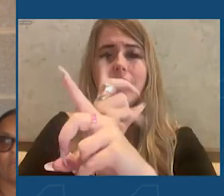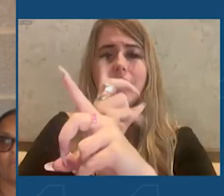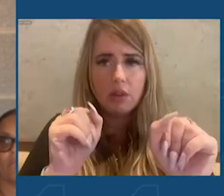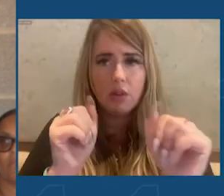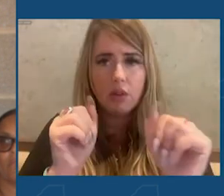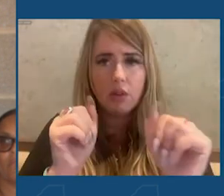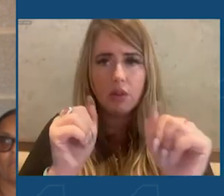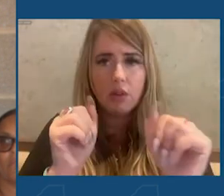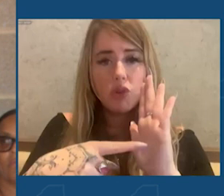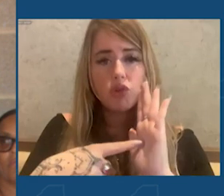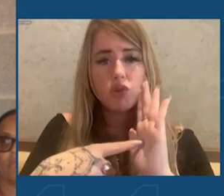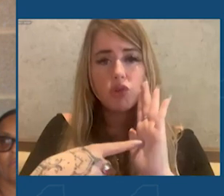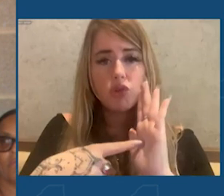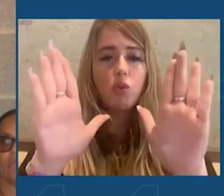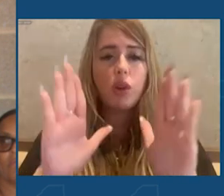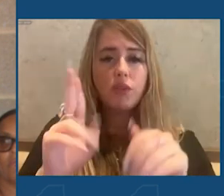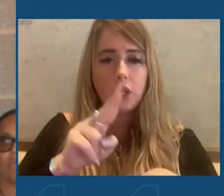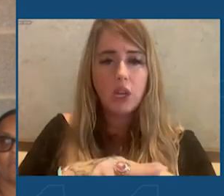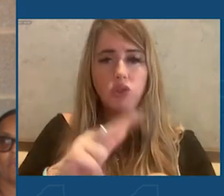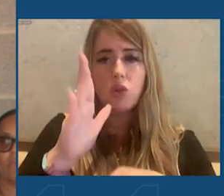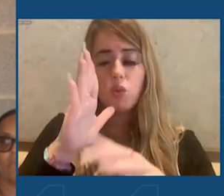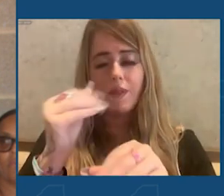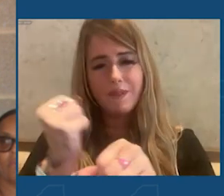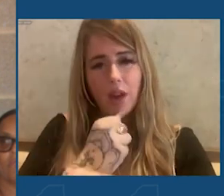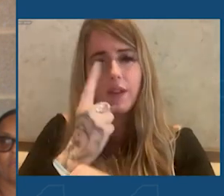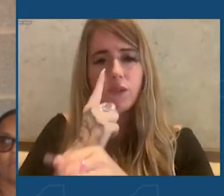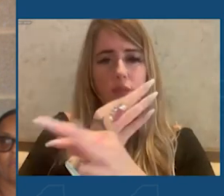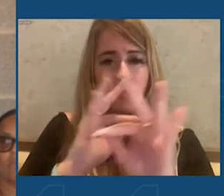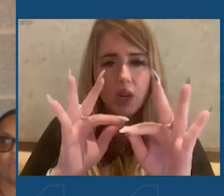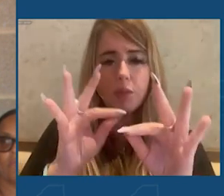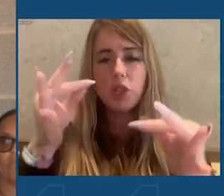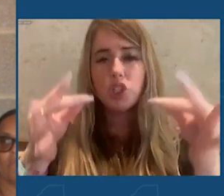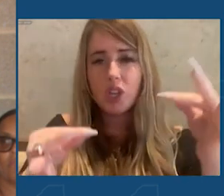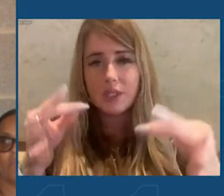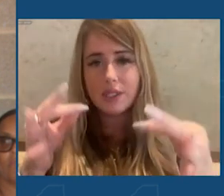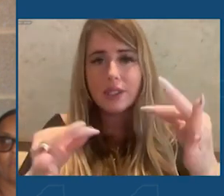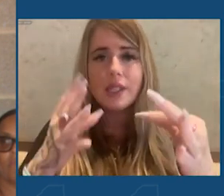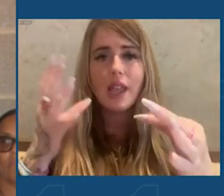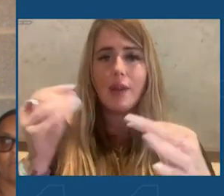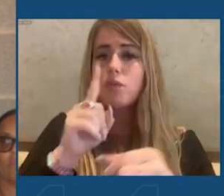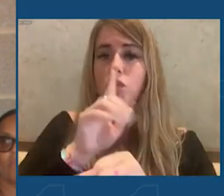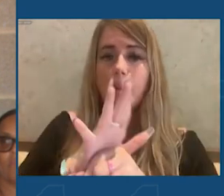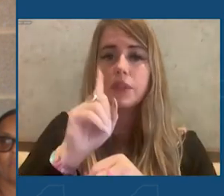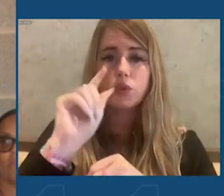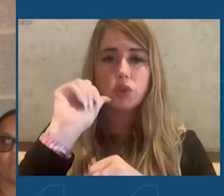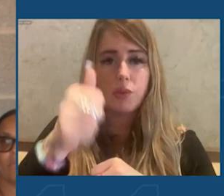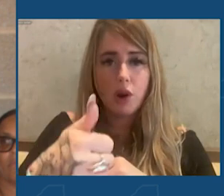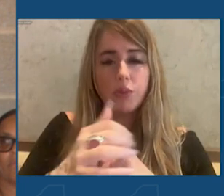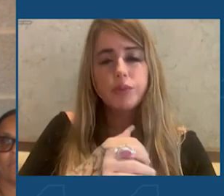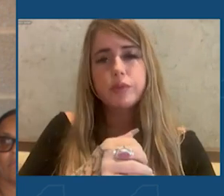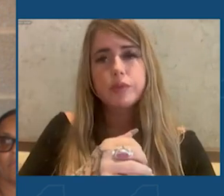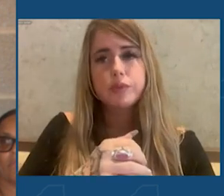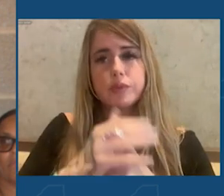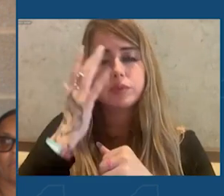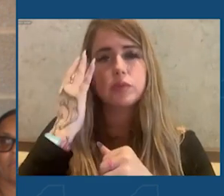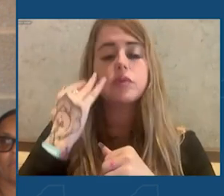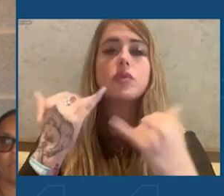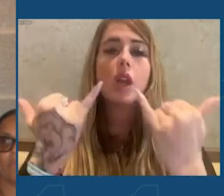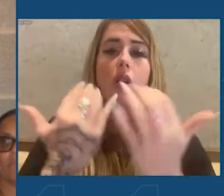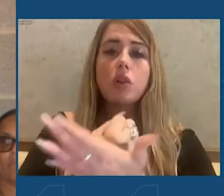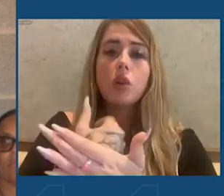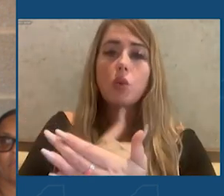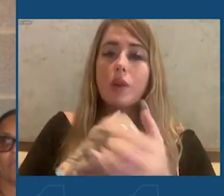was founded: freedom, justice, and the promise of a better tomorrow. Let us make this day